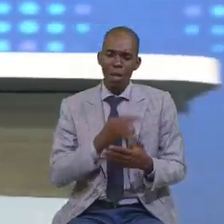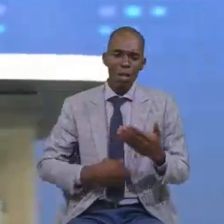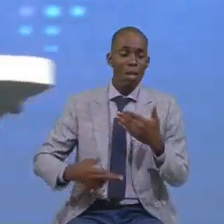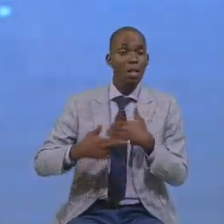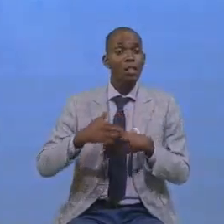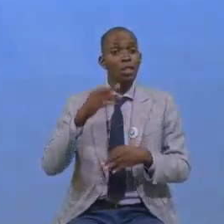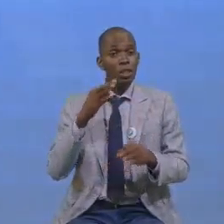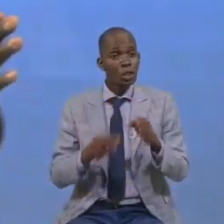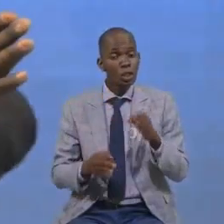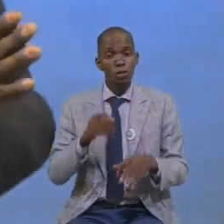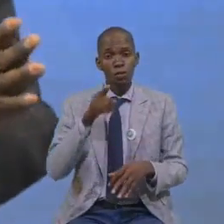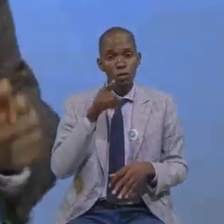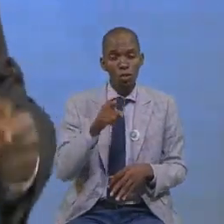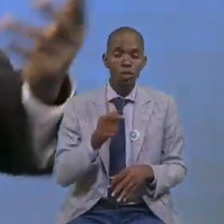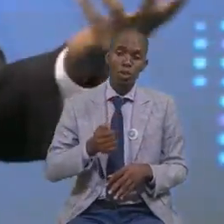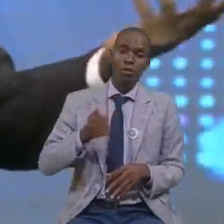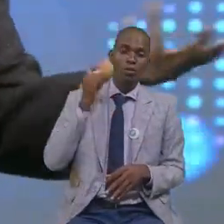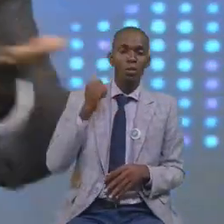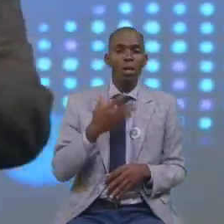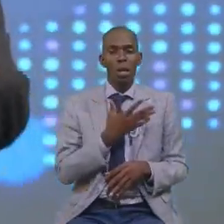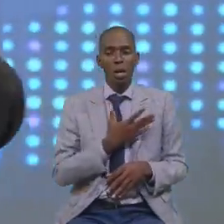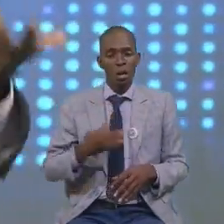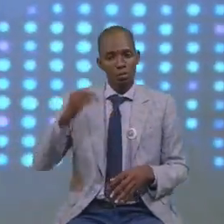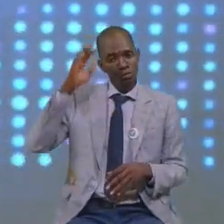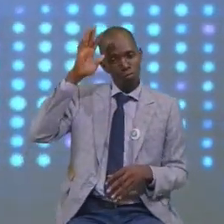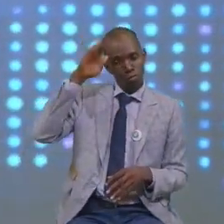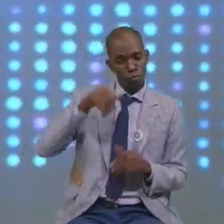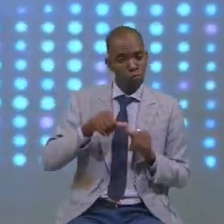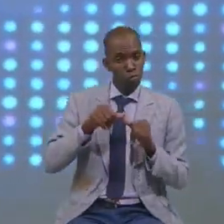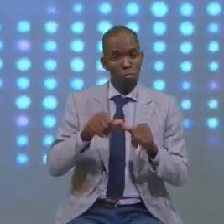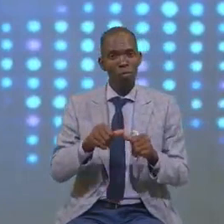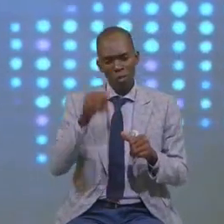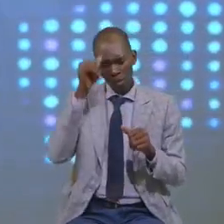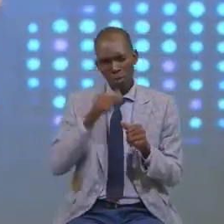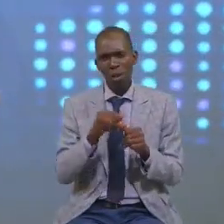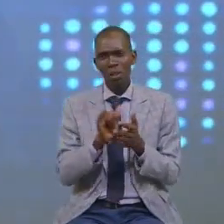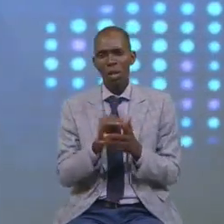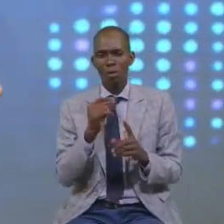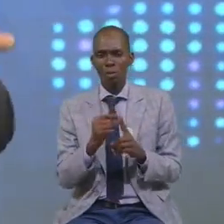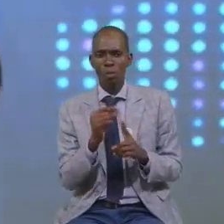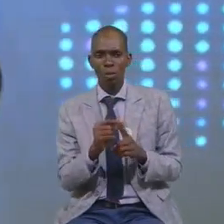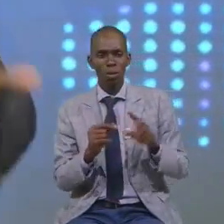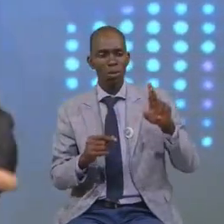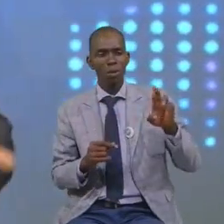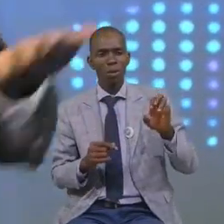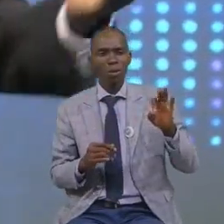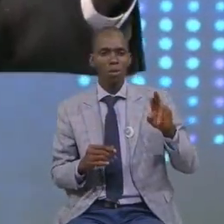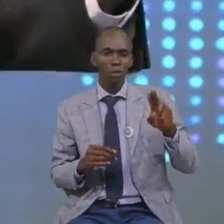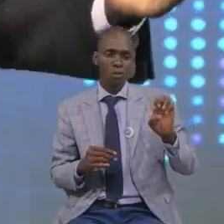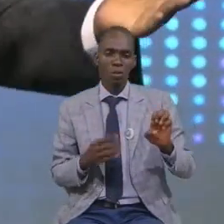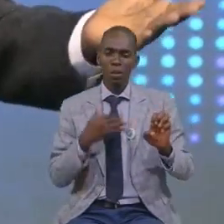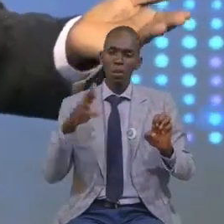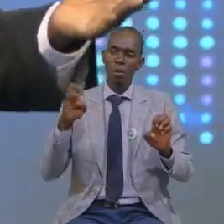you refuse and rebel. Now understand those two words, you know, they are together, they are partners